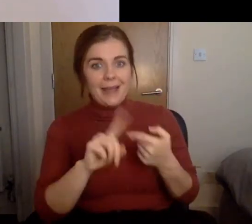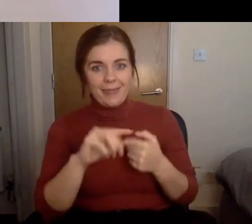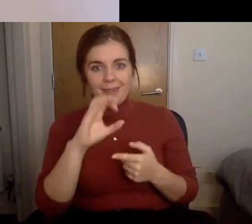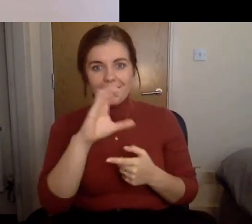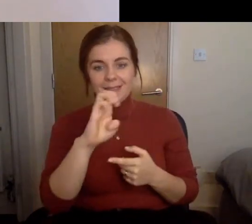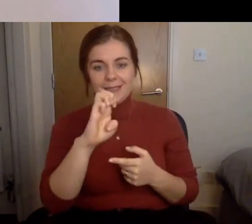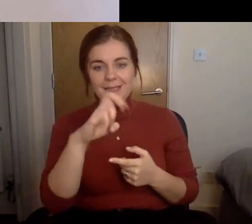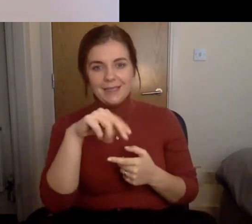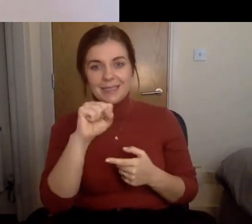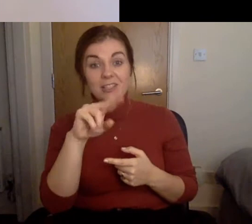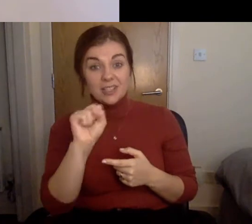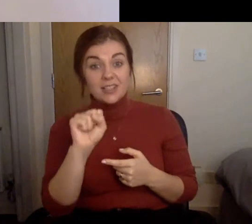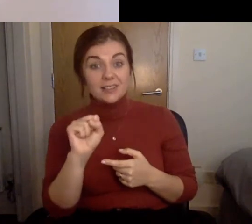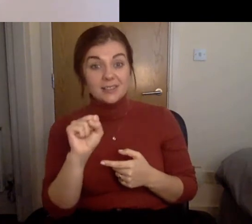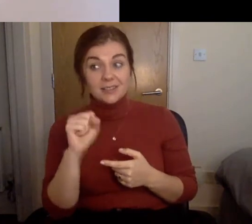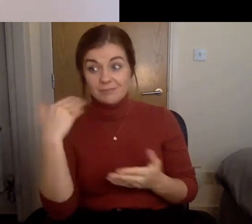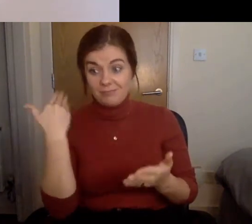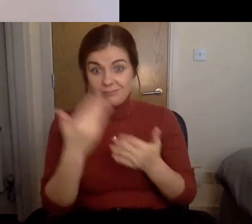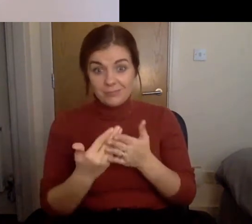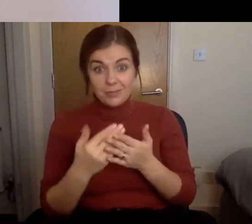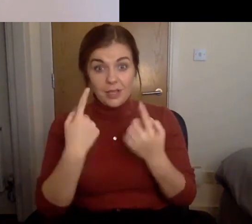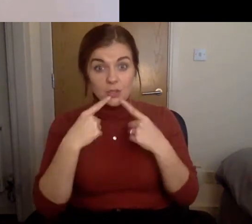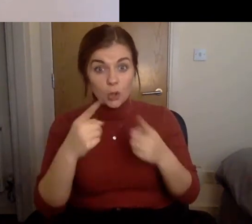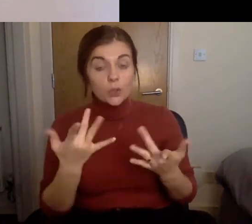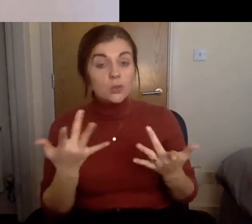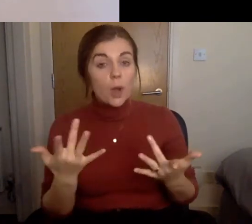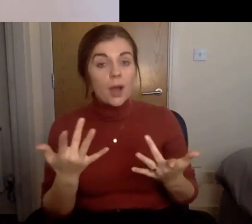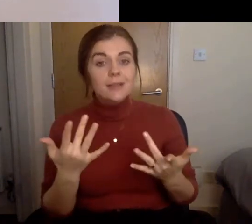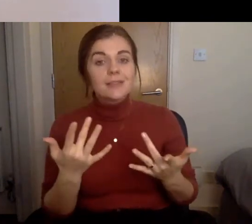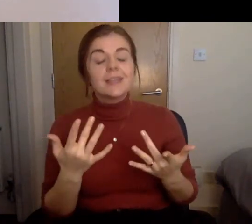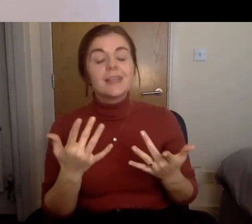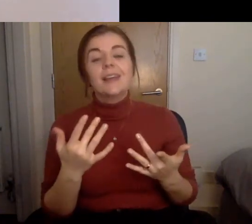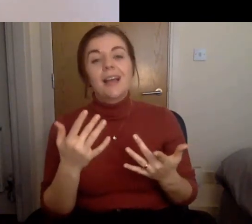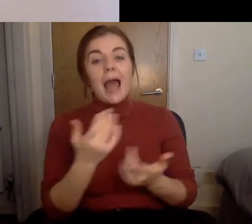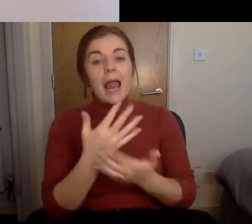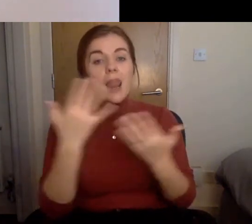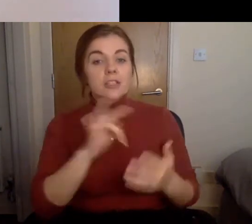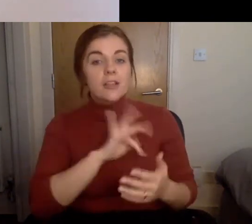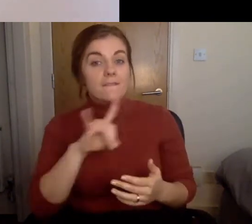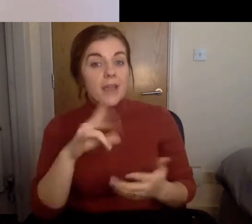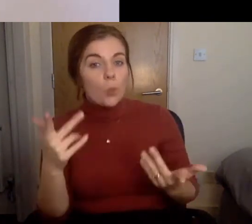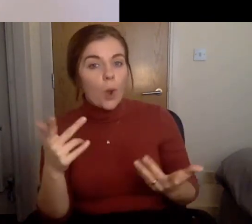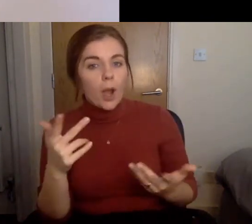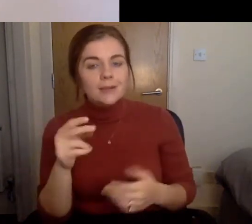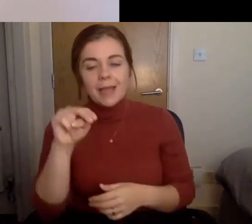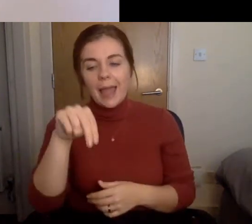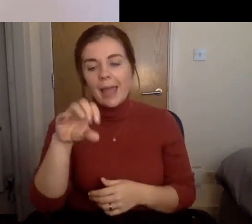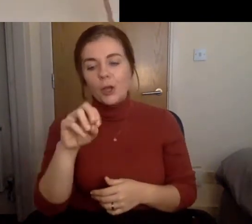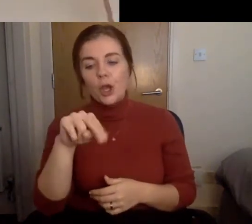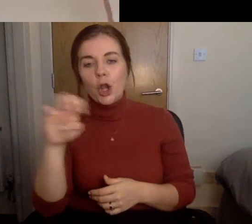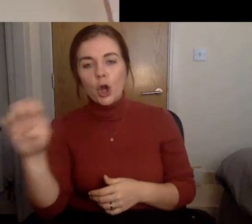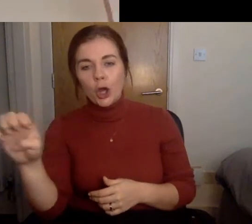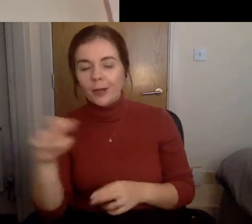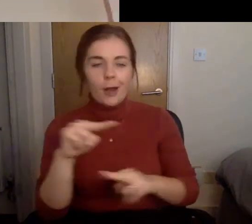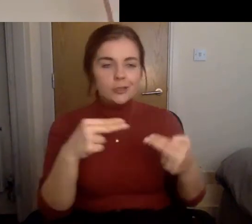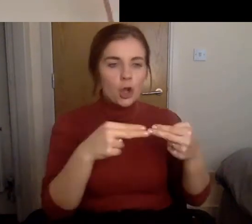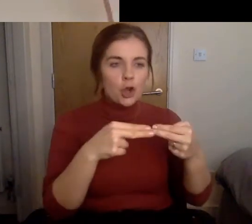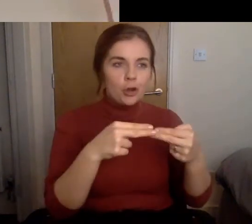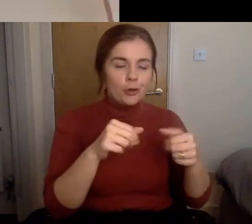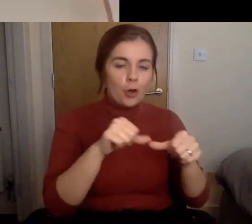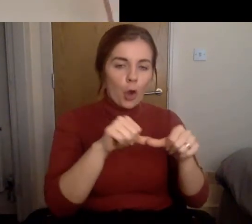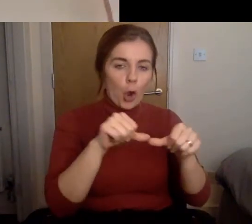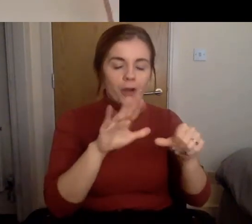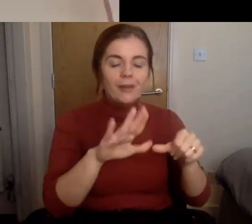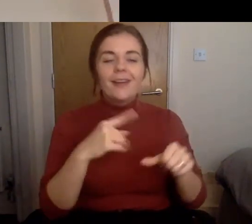really important large cohort at the moment is the nuns, not the NUN, the NONE. So like I've a lot of